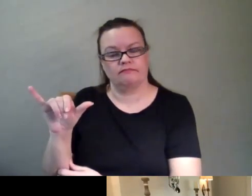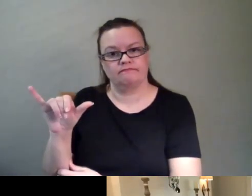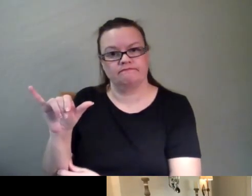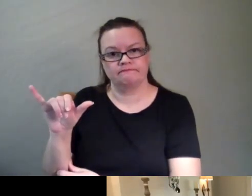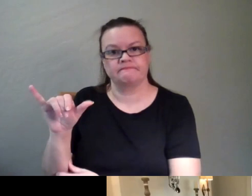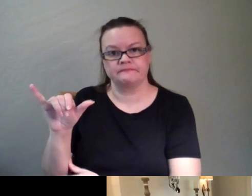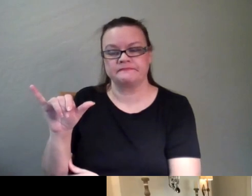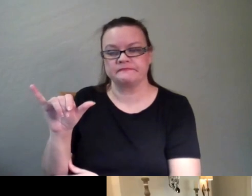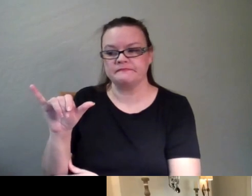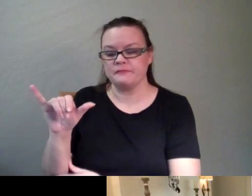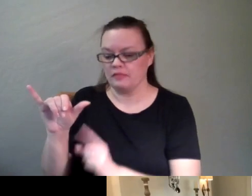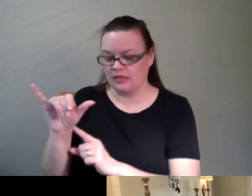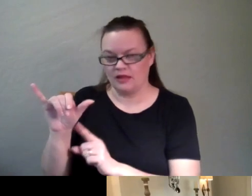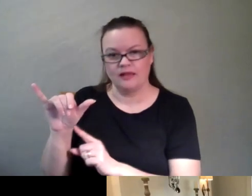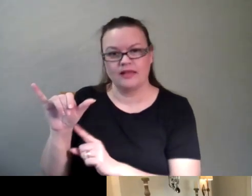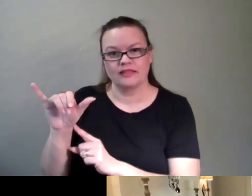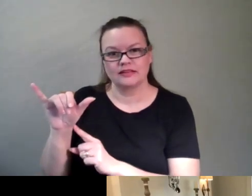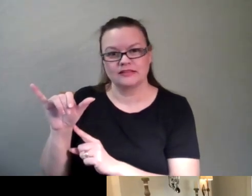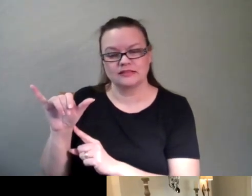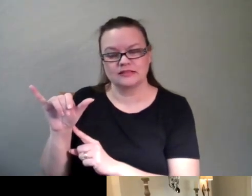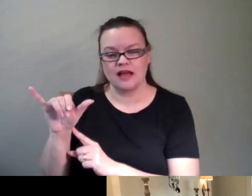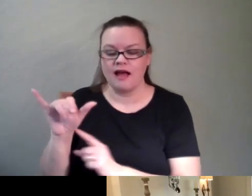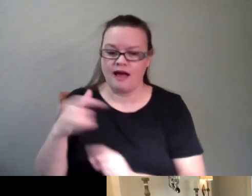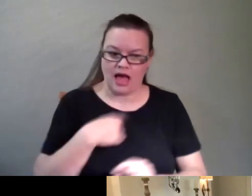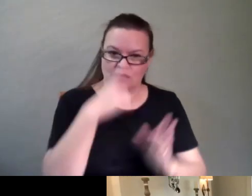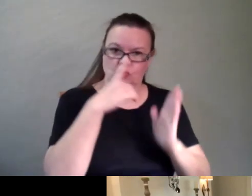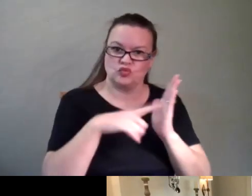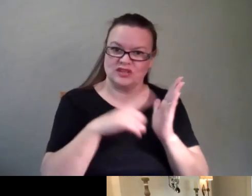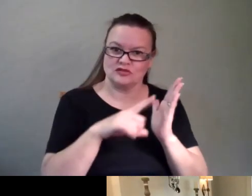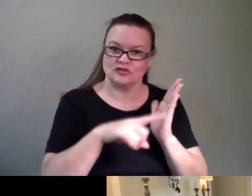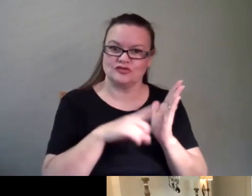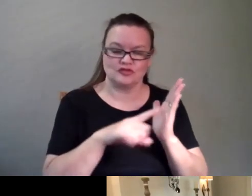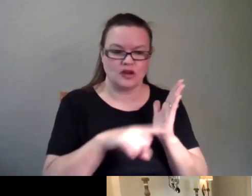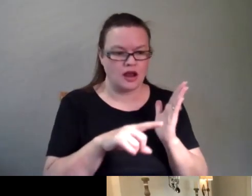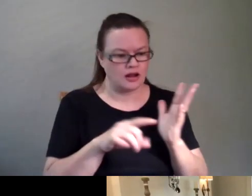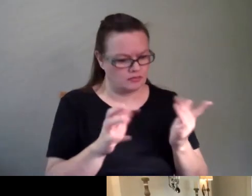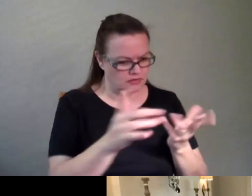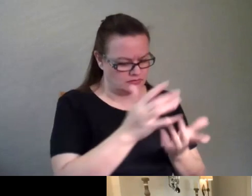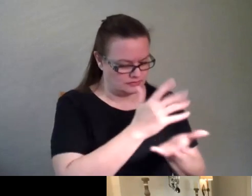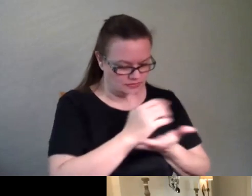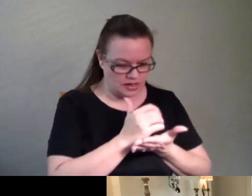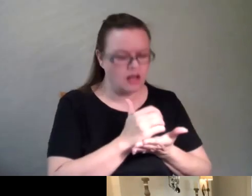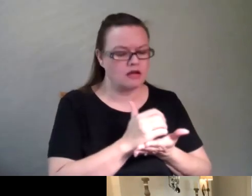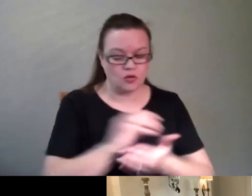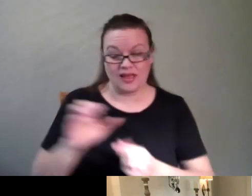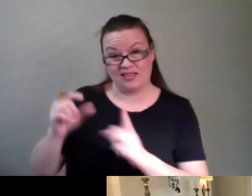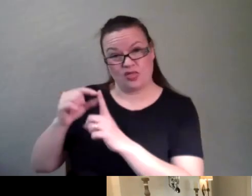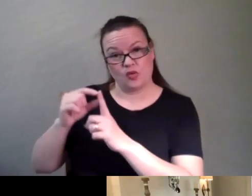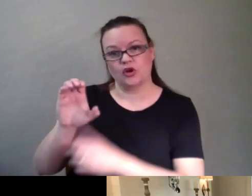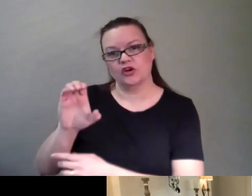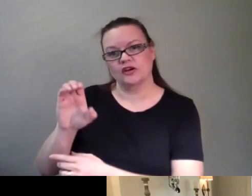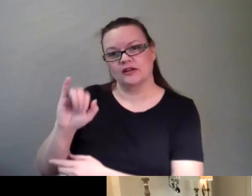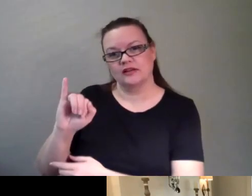understanding after a few months of working on the issue that civility is just the language of respect. And that's why we've changed the